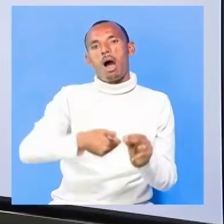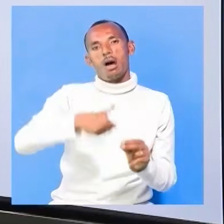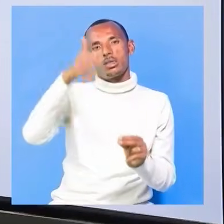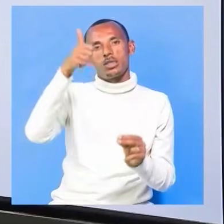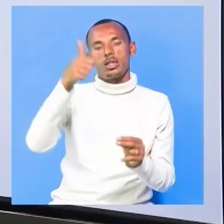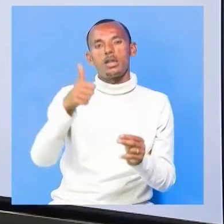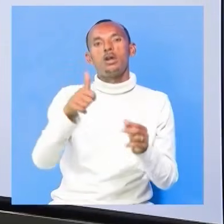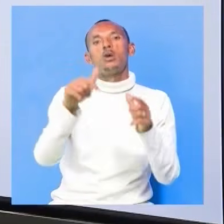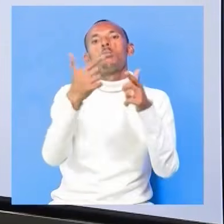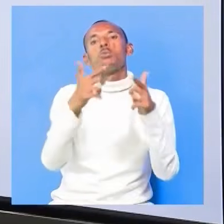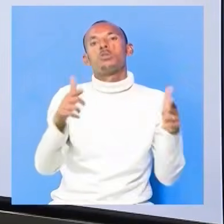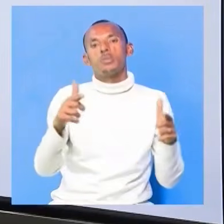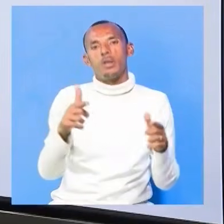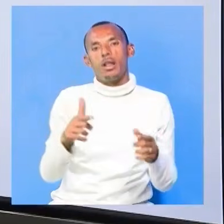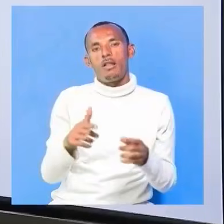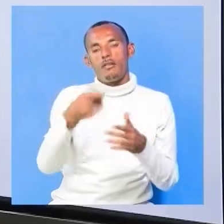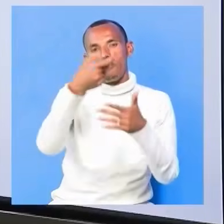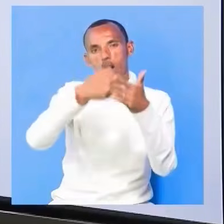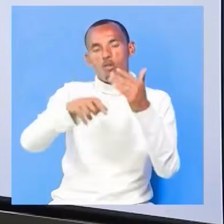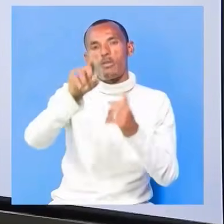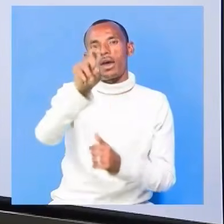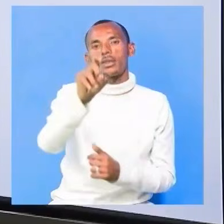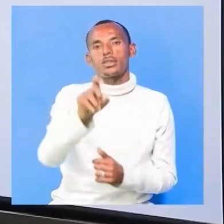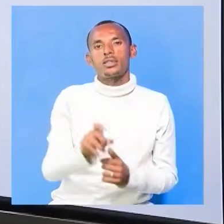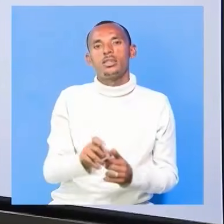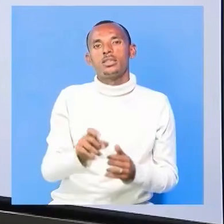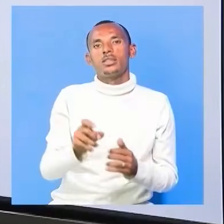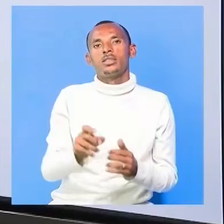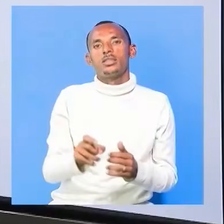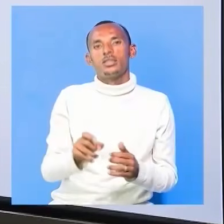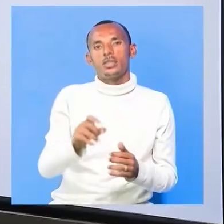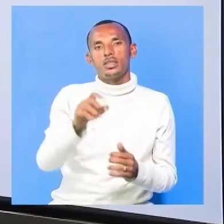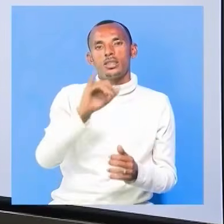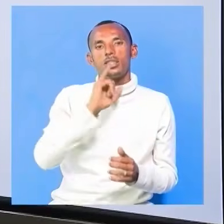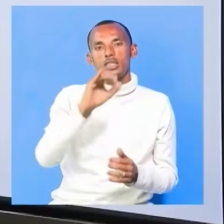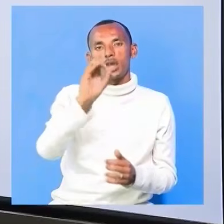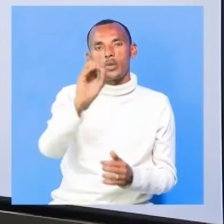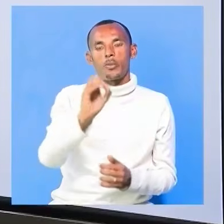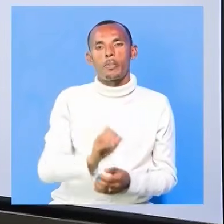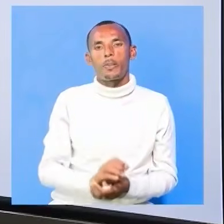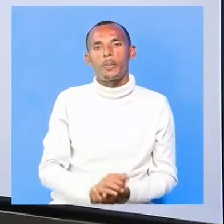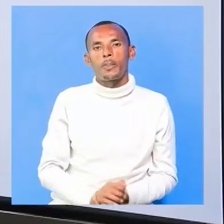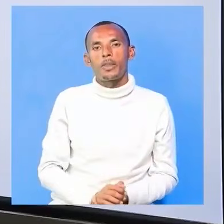other possible value of x whose output is 0, right?